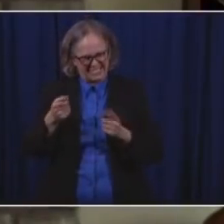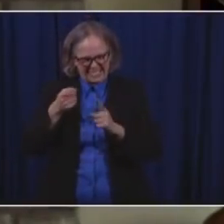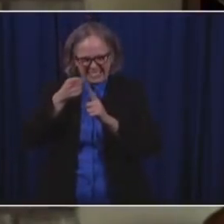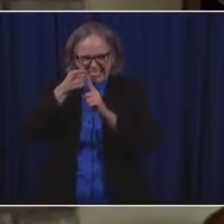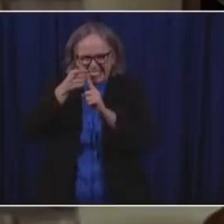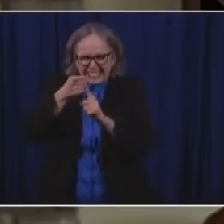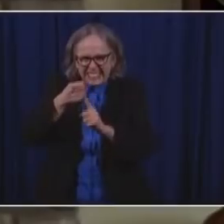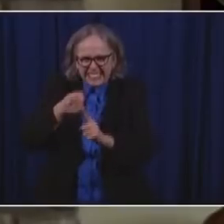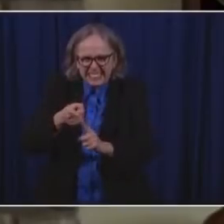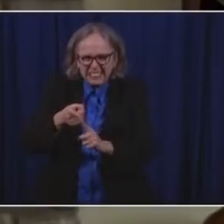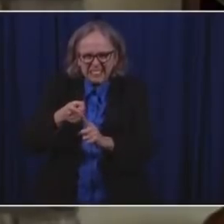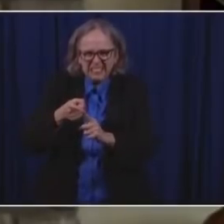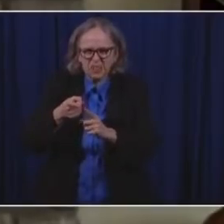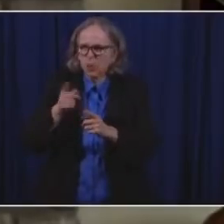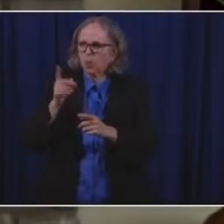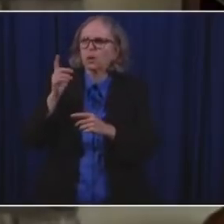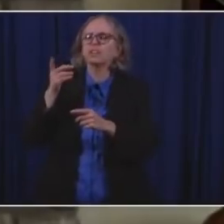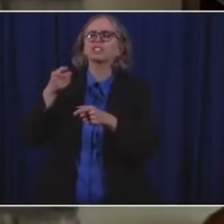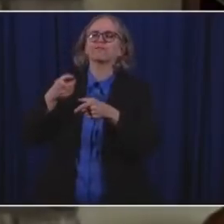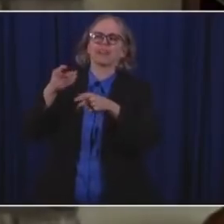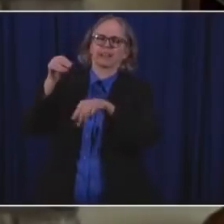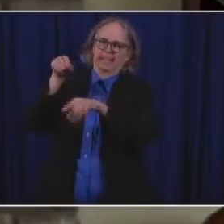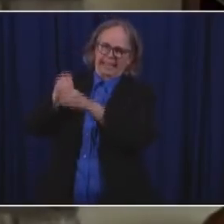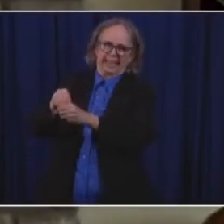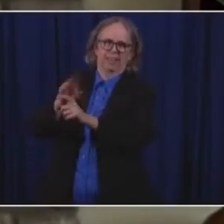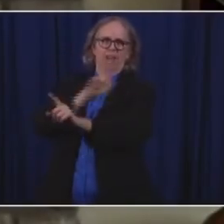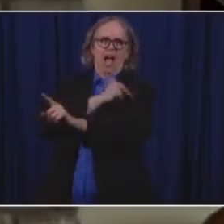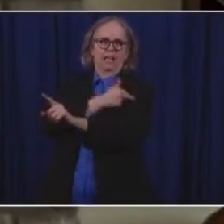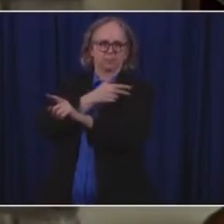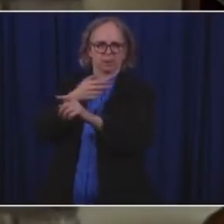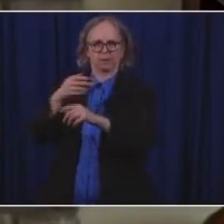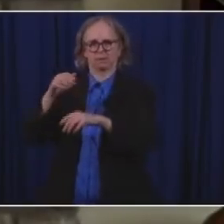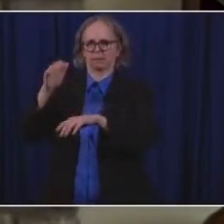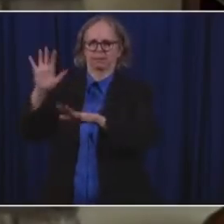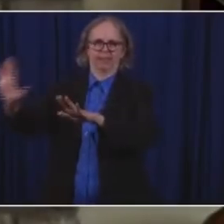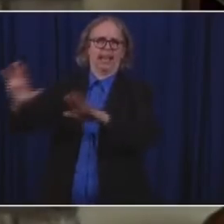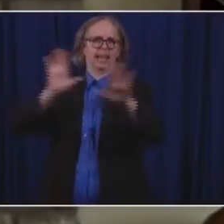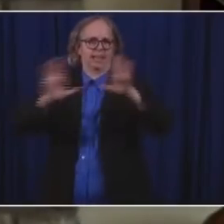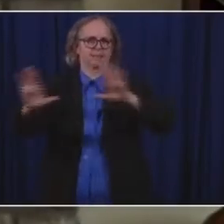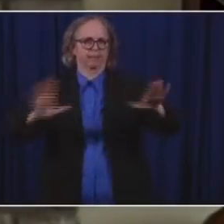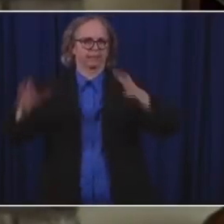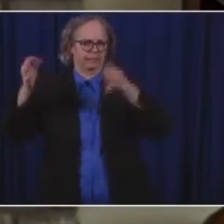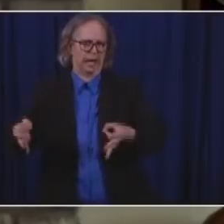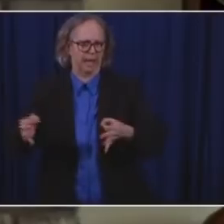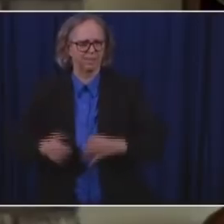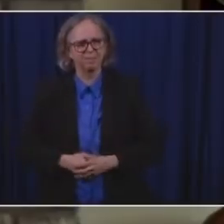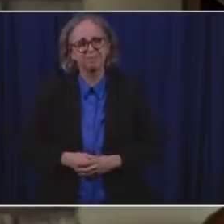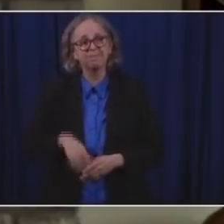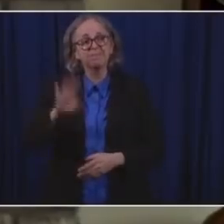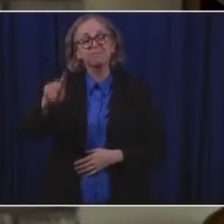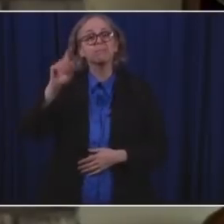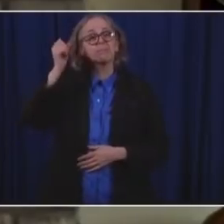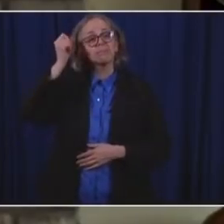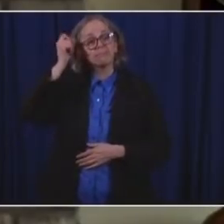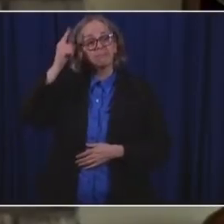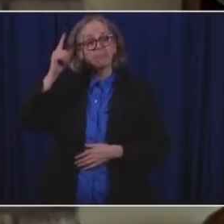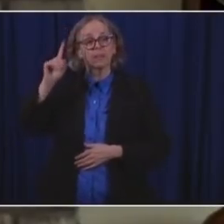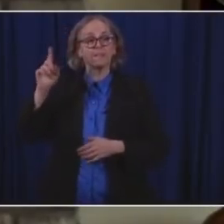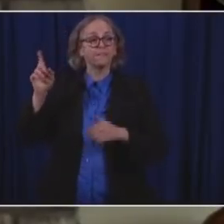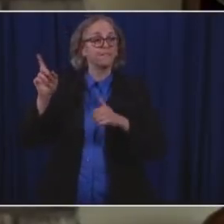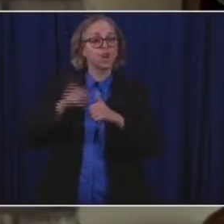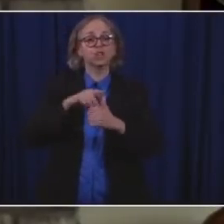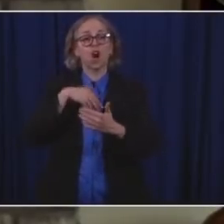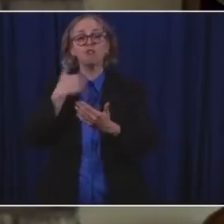that individual hospital. I mean, they're going to have to make that decision. If you look at the first batch, you'll